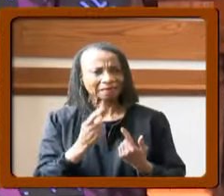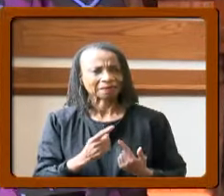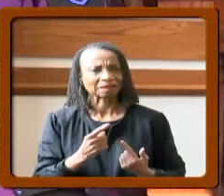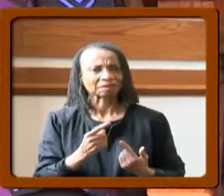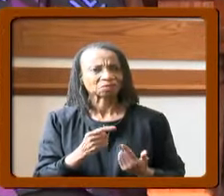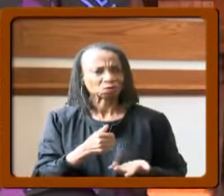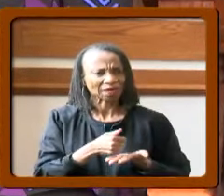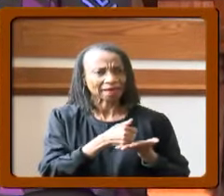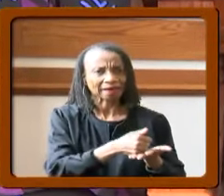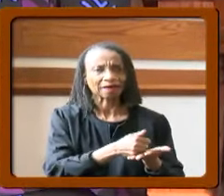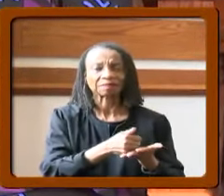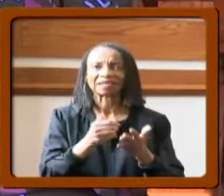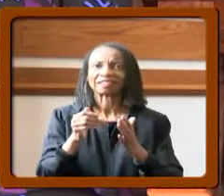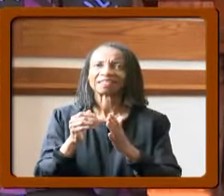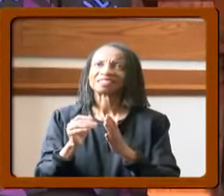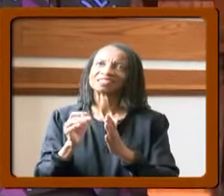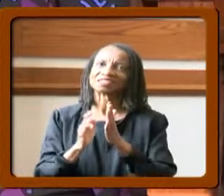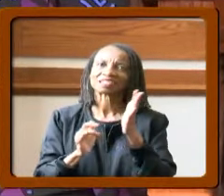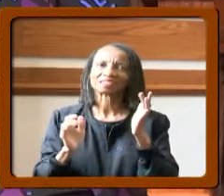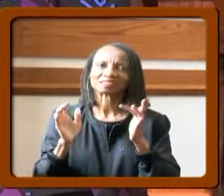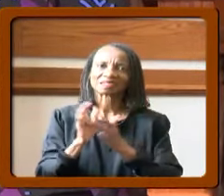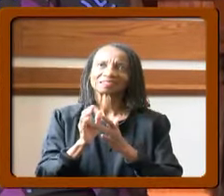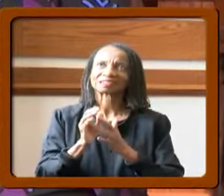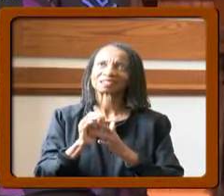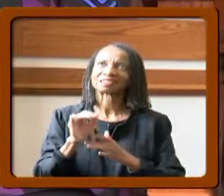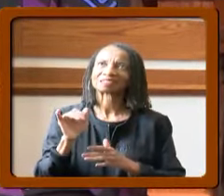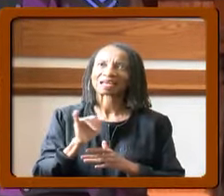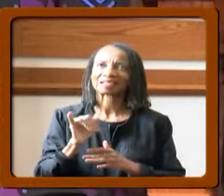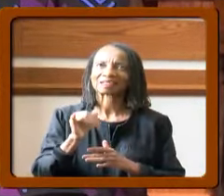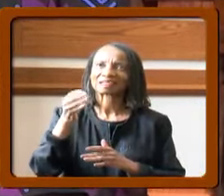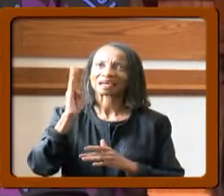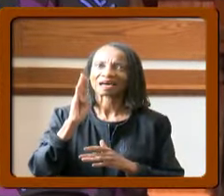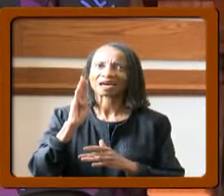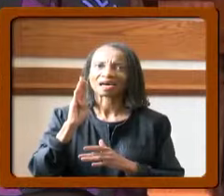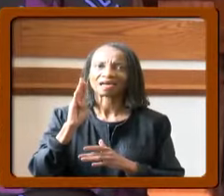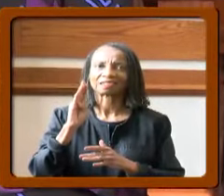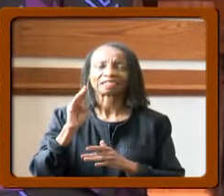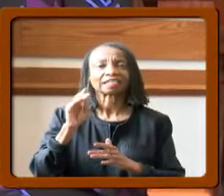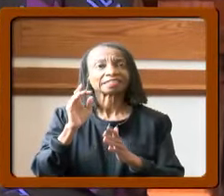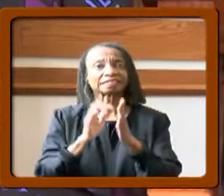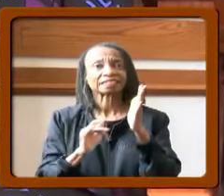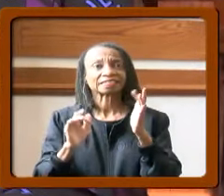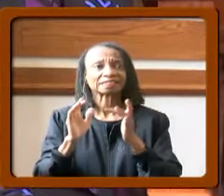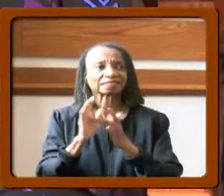like. Jesus is a divine selfie.